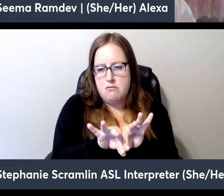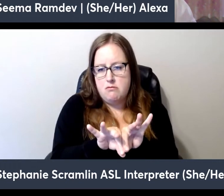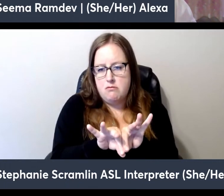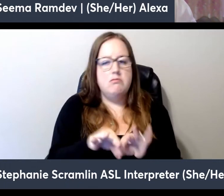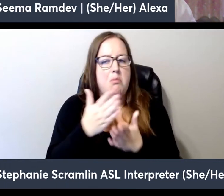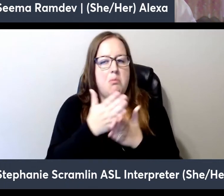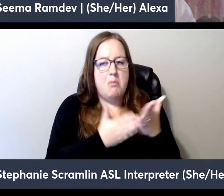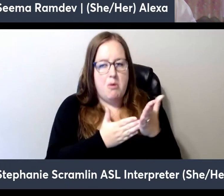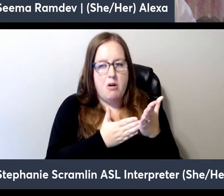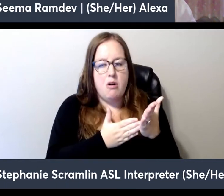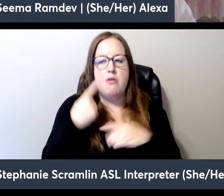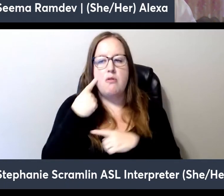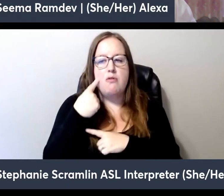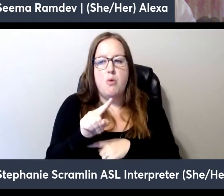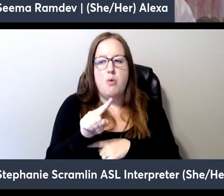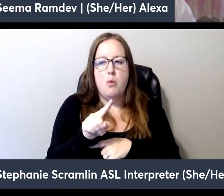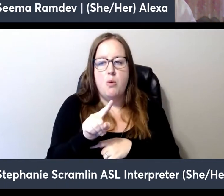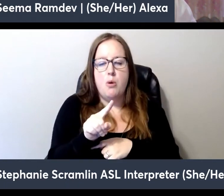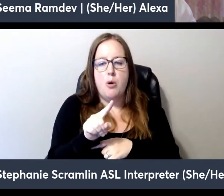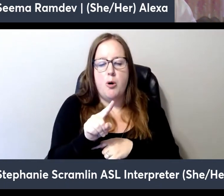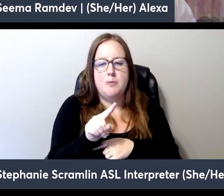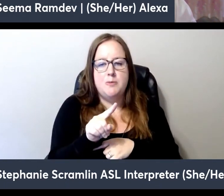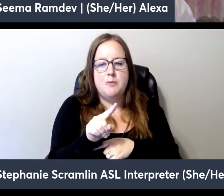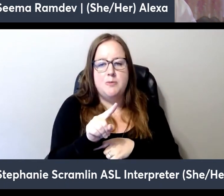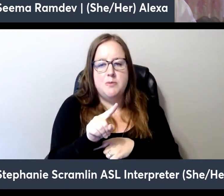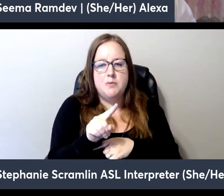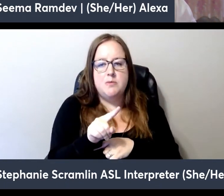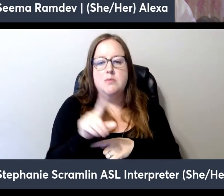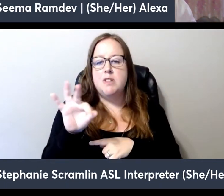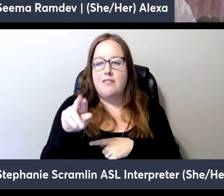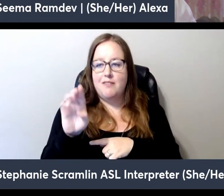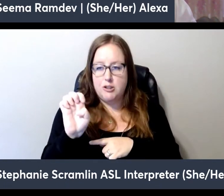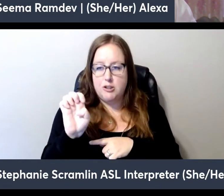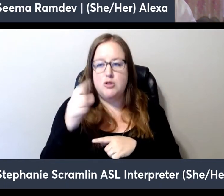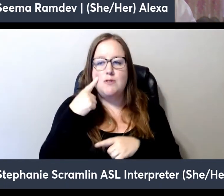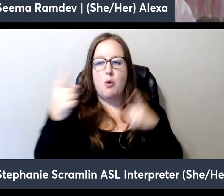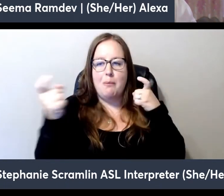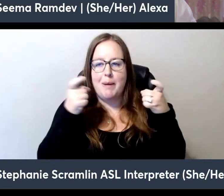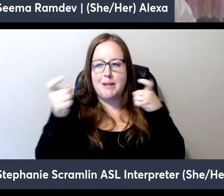aspect of the features and feature management.